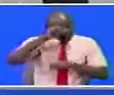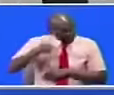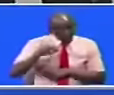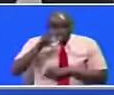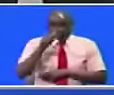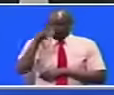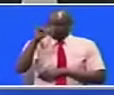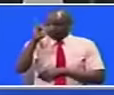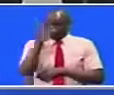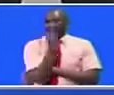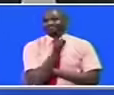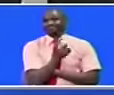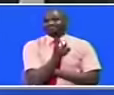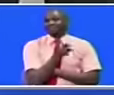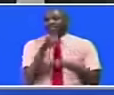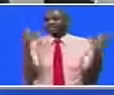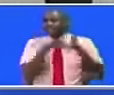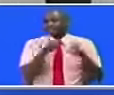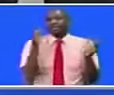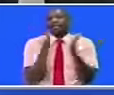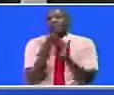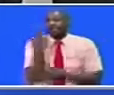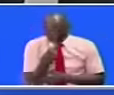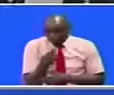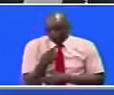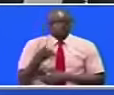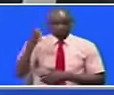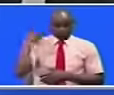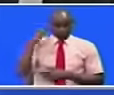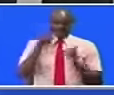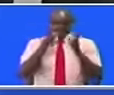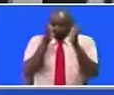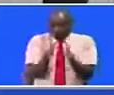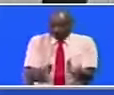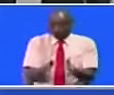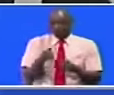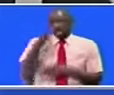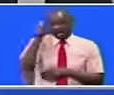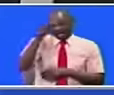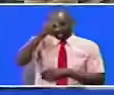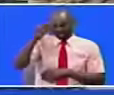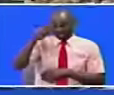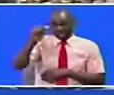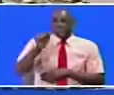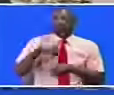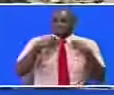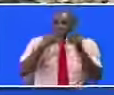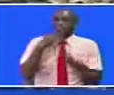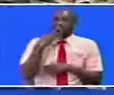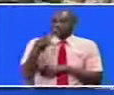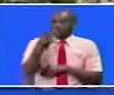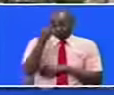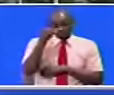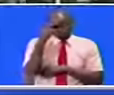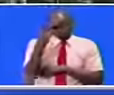Box Solutions Limited, a company associated with former radio host Angela Ngwenyi, and which was awarded a 302